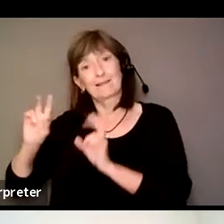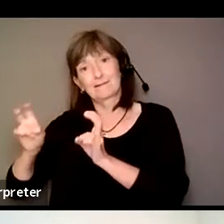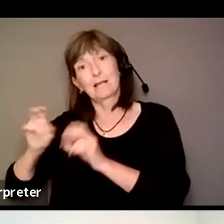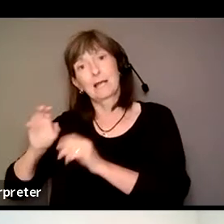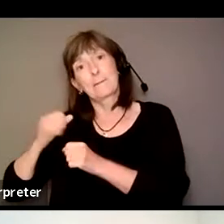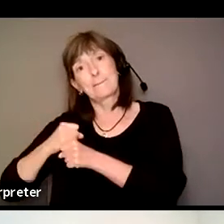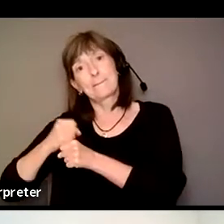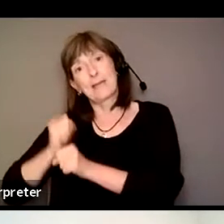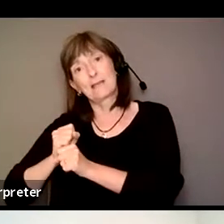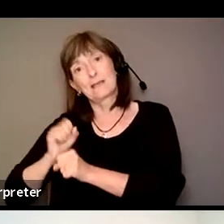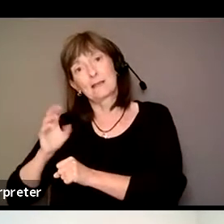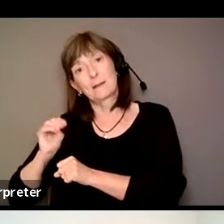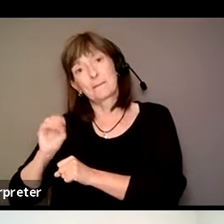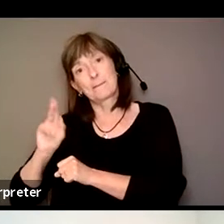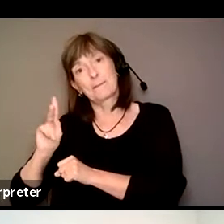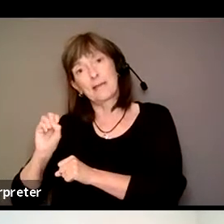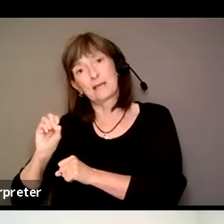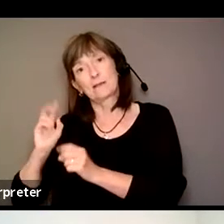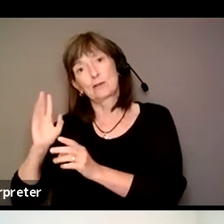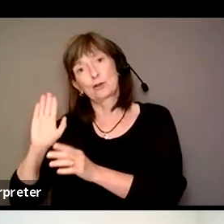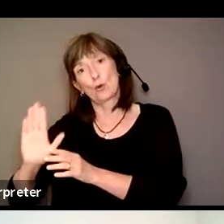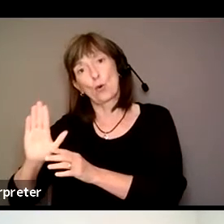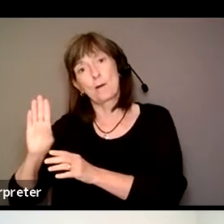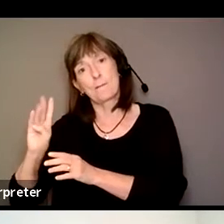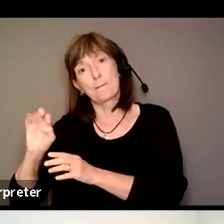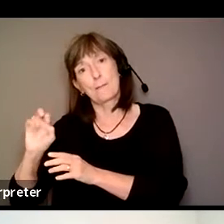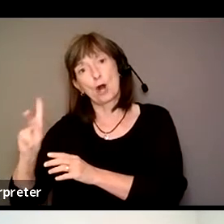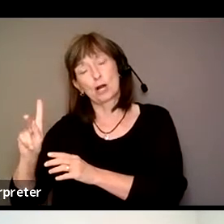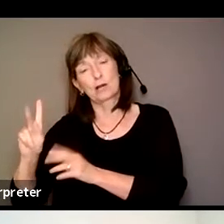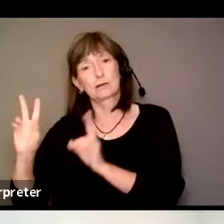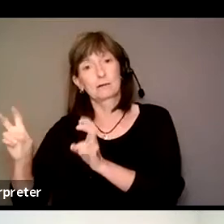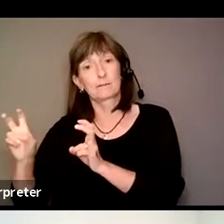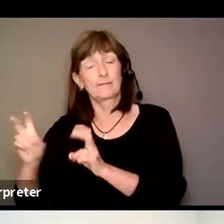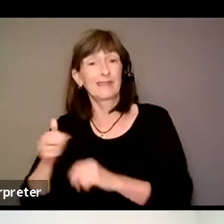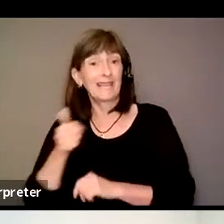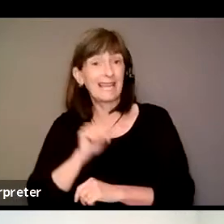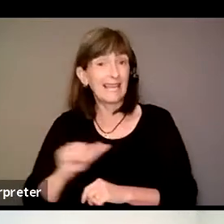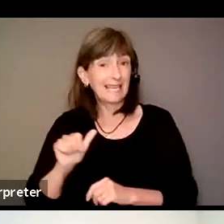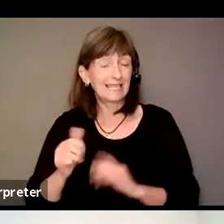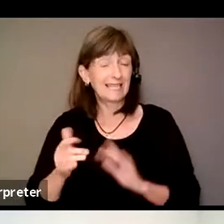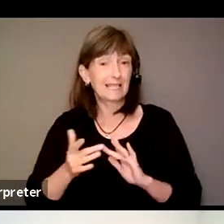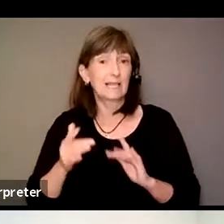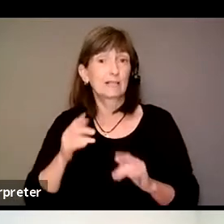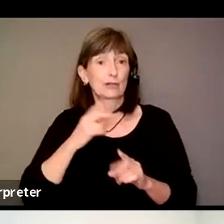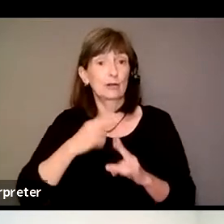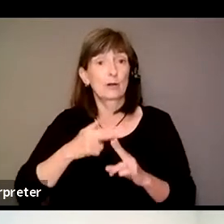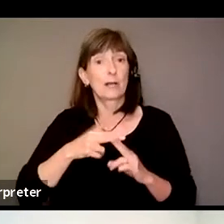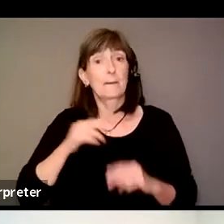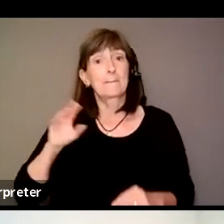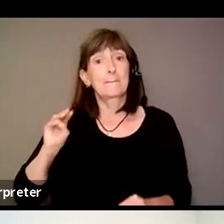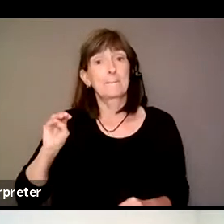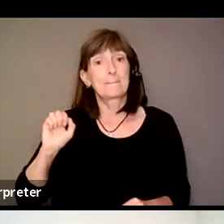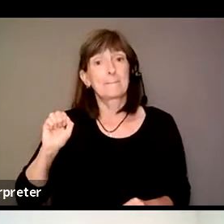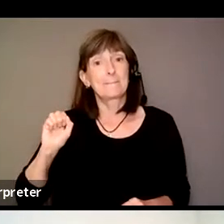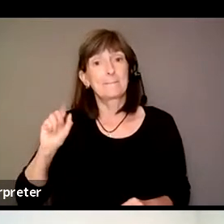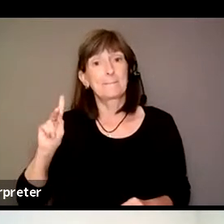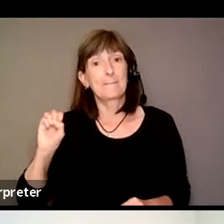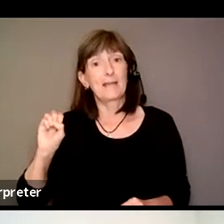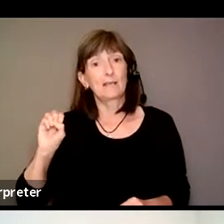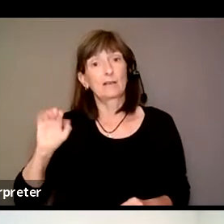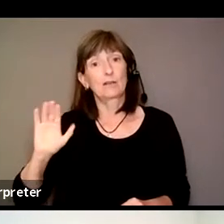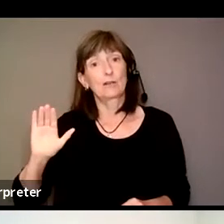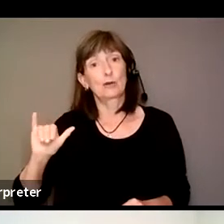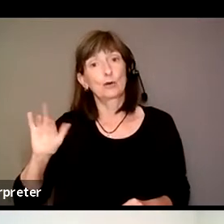encourage anybody to reach out to us on the social media channels for Make Your Mark NL, reach out to Municipalities Newfoundland and